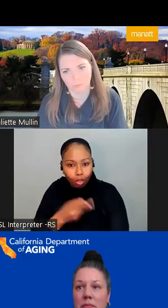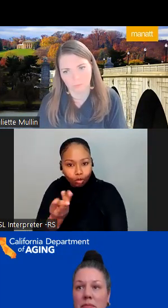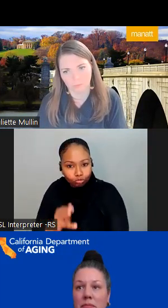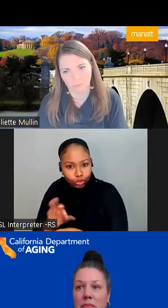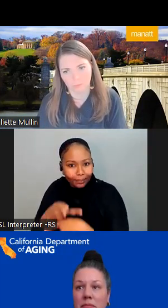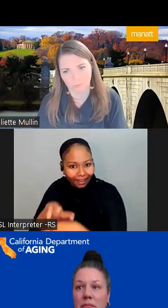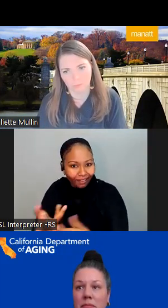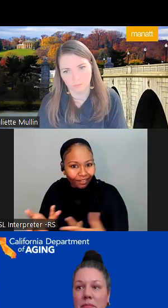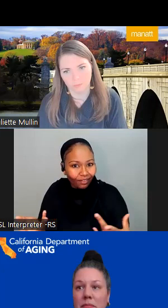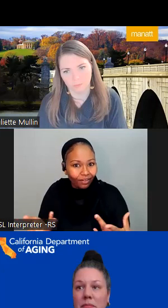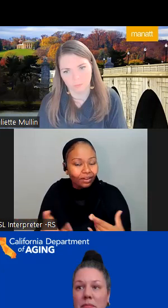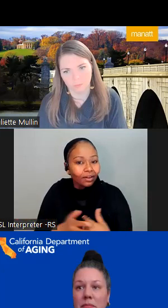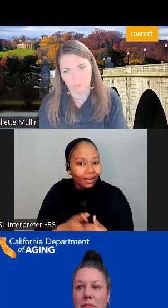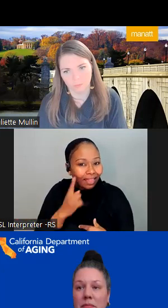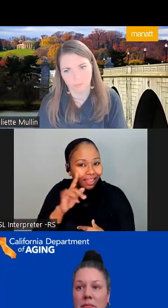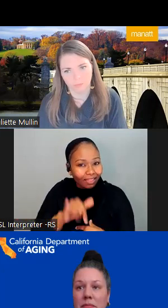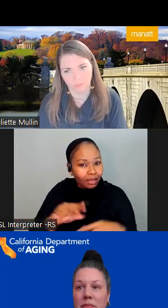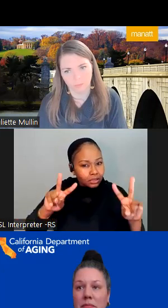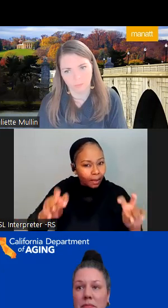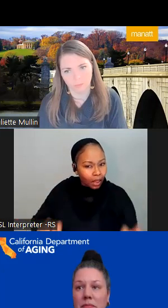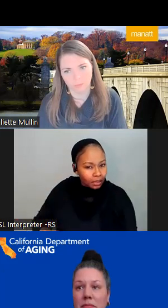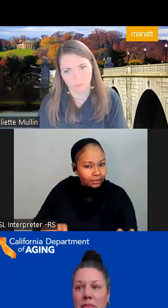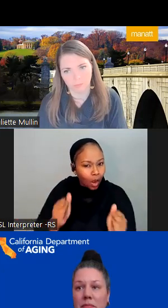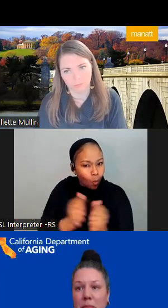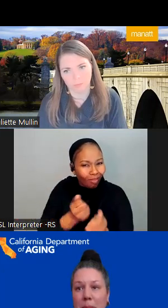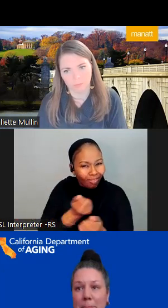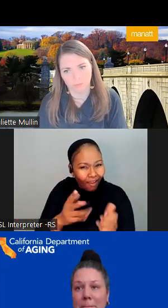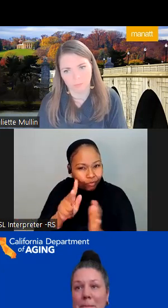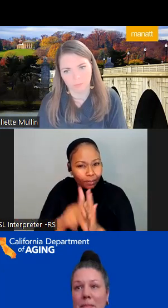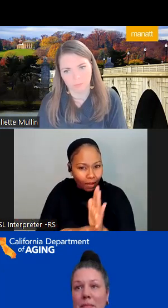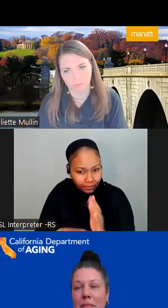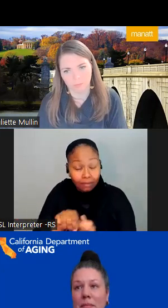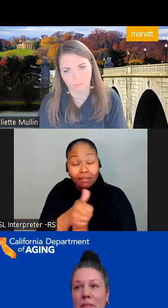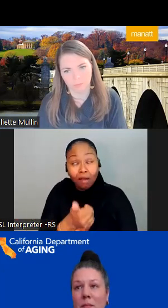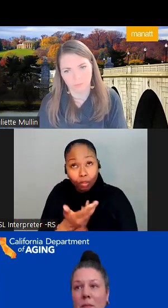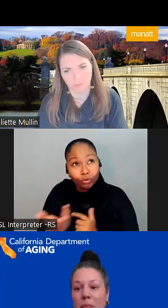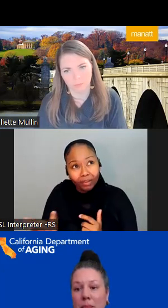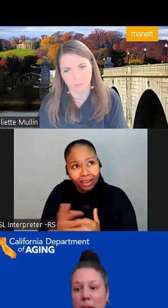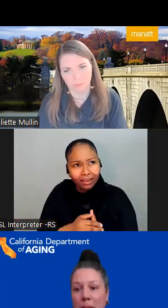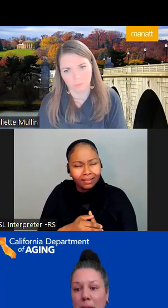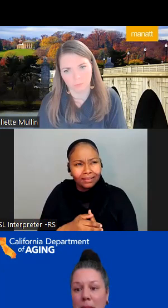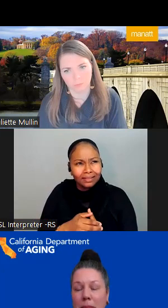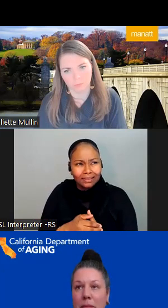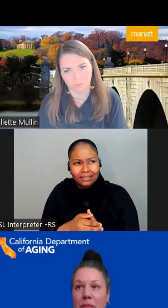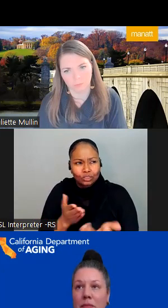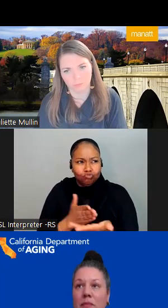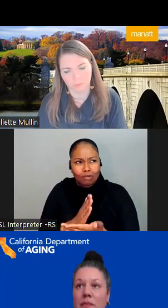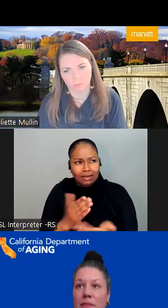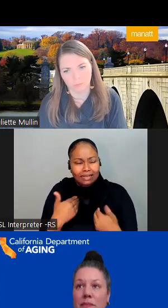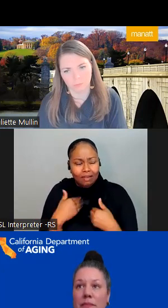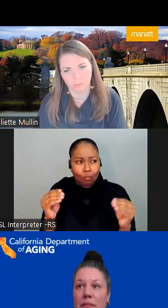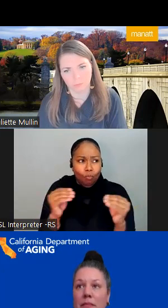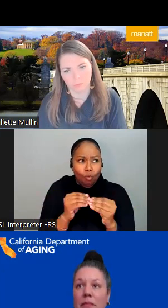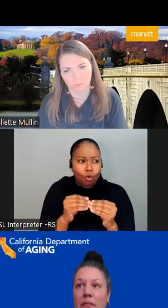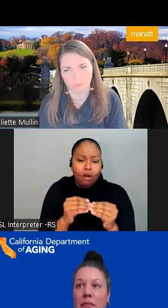be looked at with every policy. The other thing is the right to be more restrictive needs to